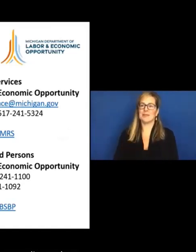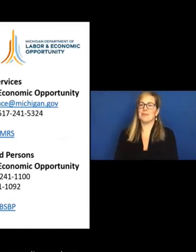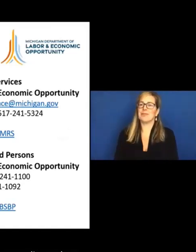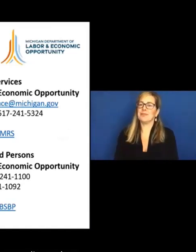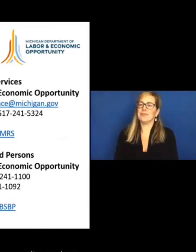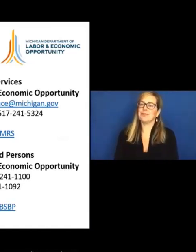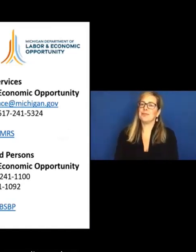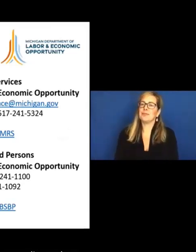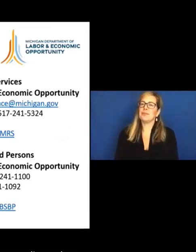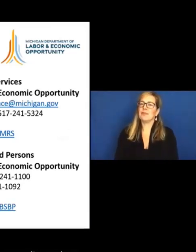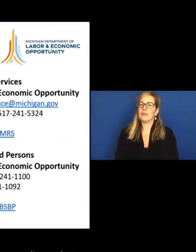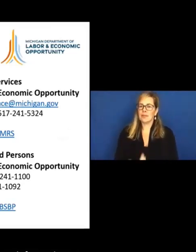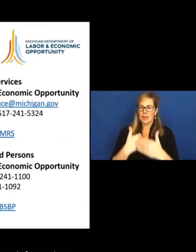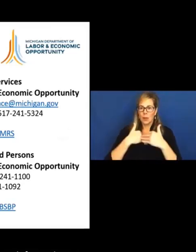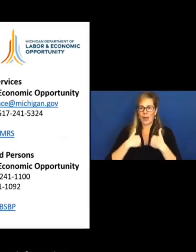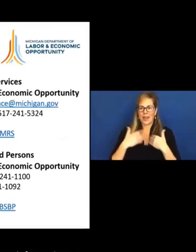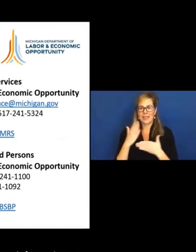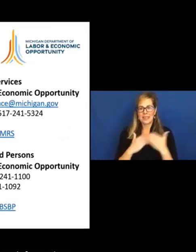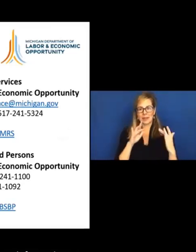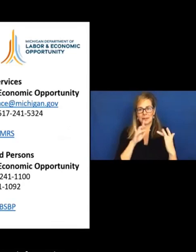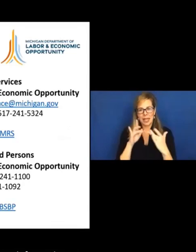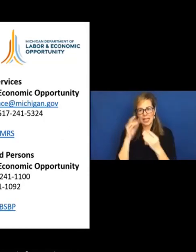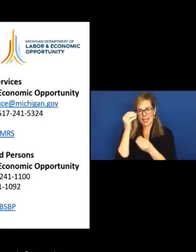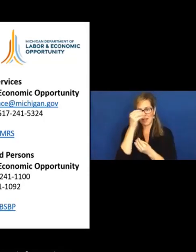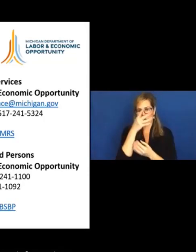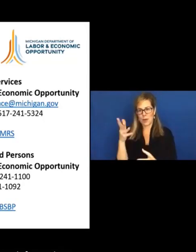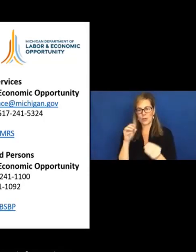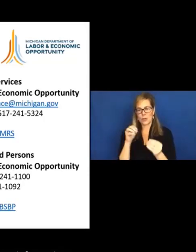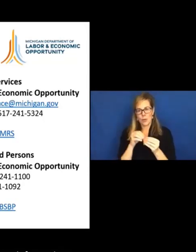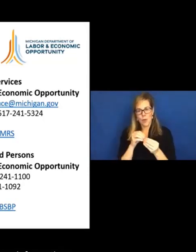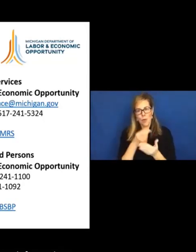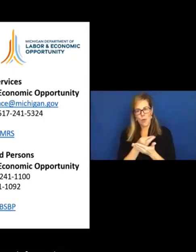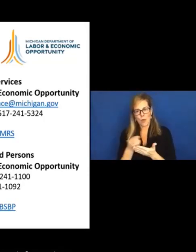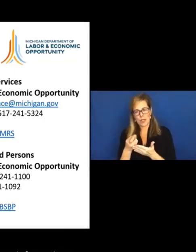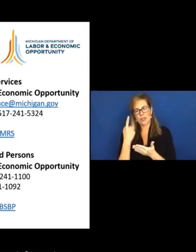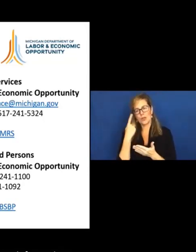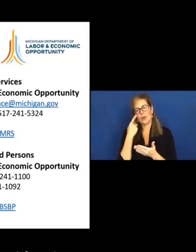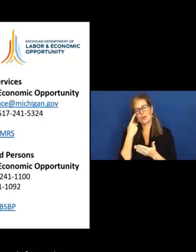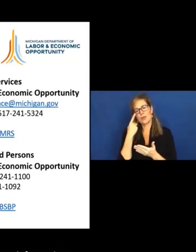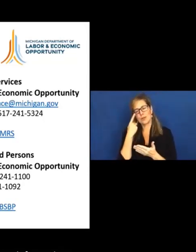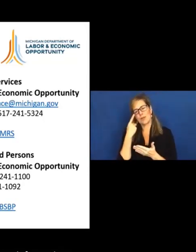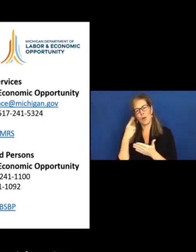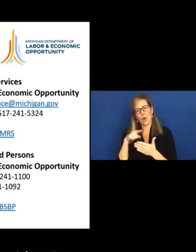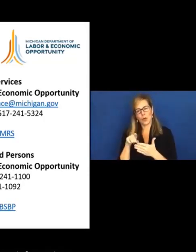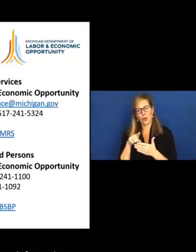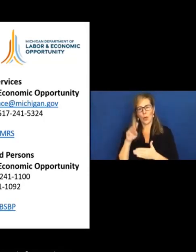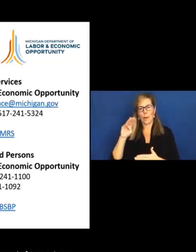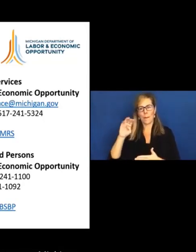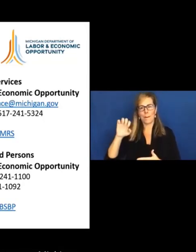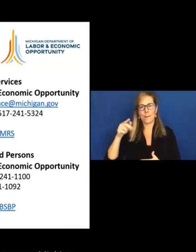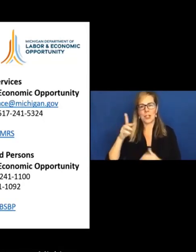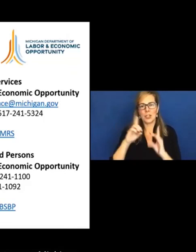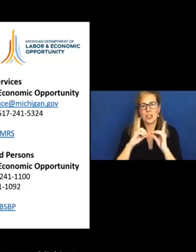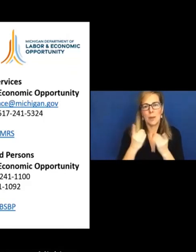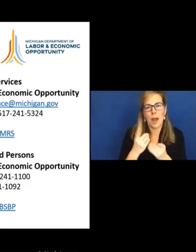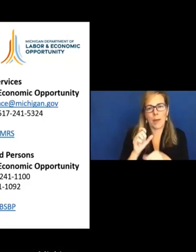So we have some contact information and more resource information for you. The Michigan Department of Labor